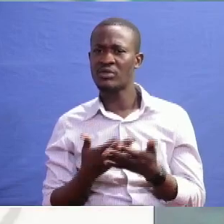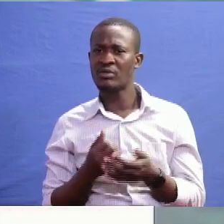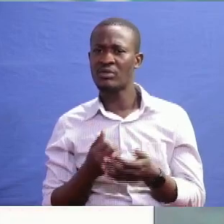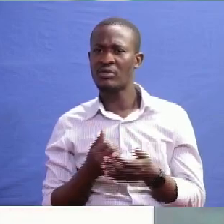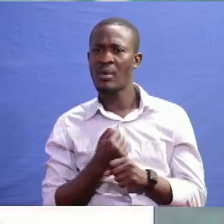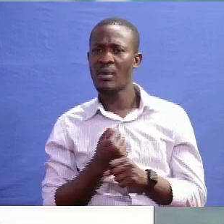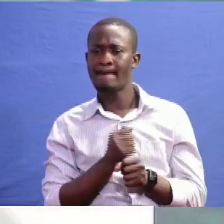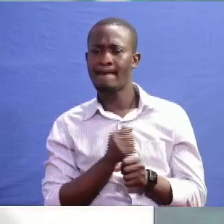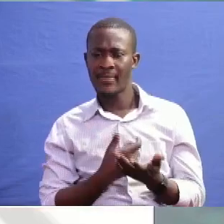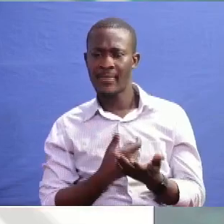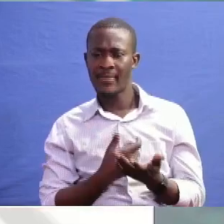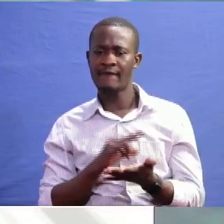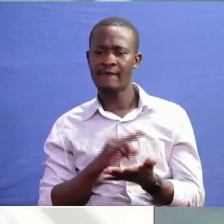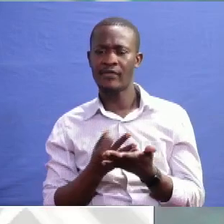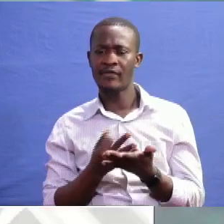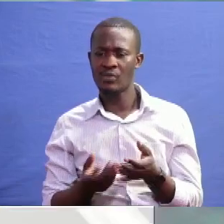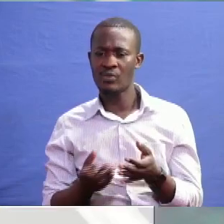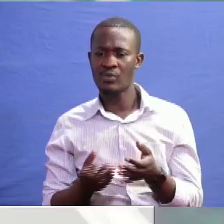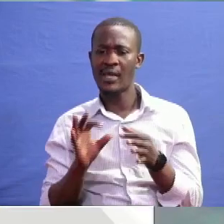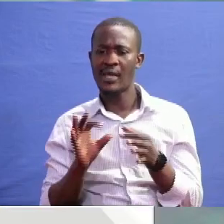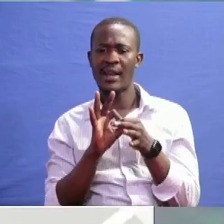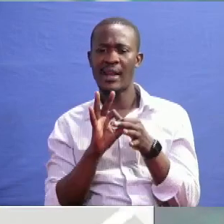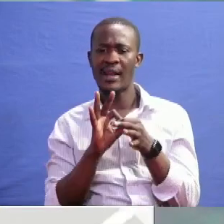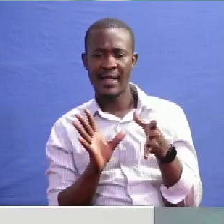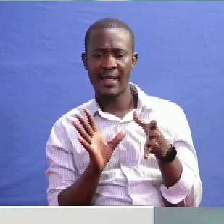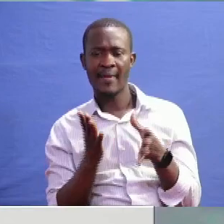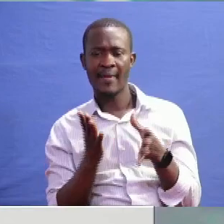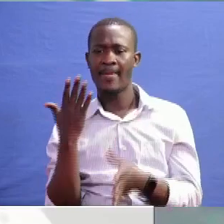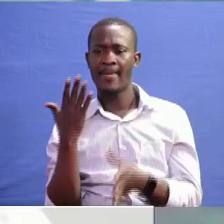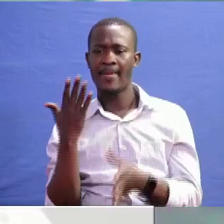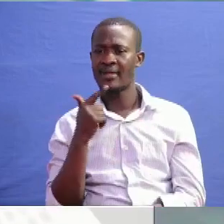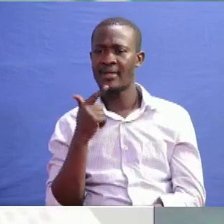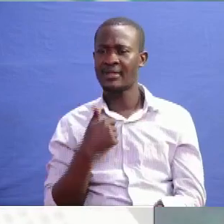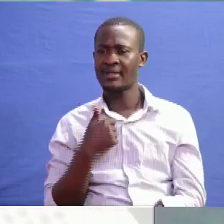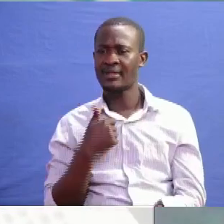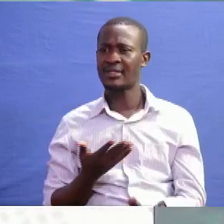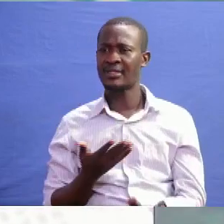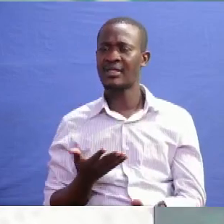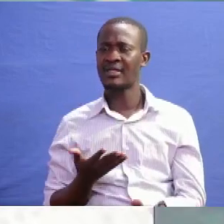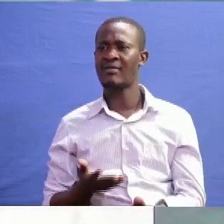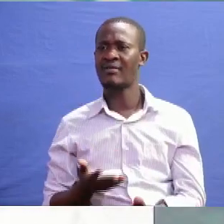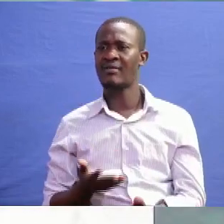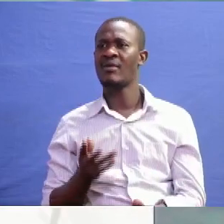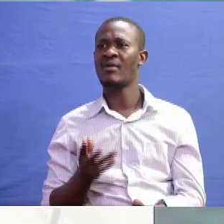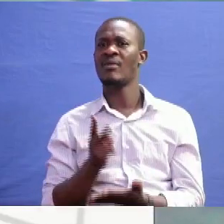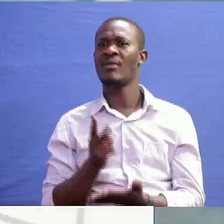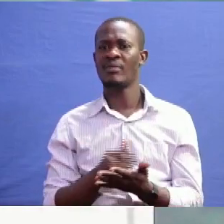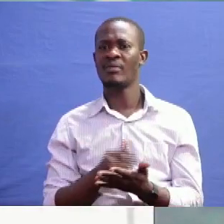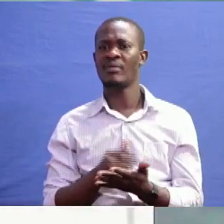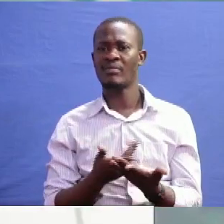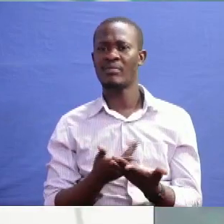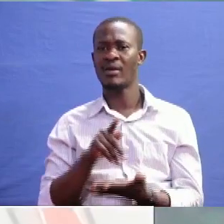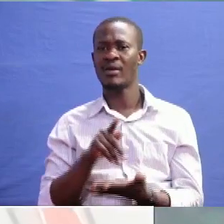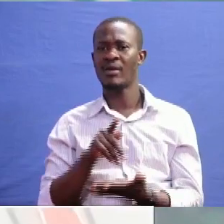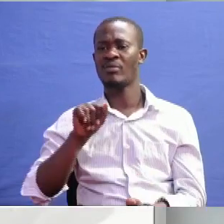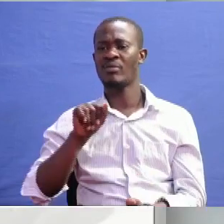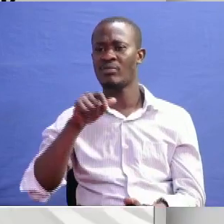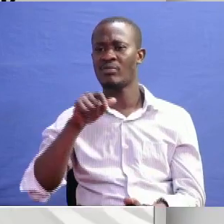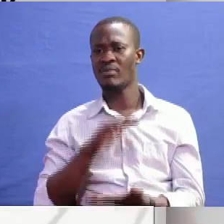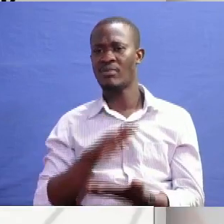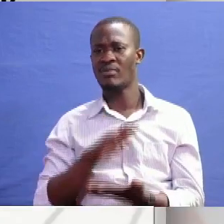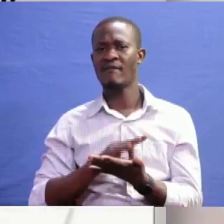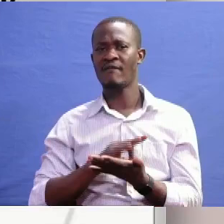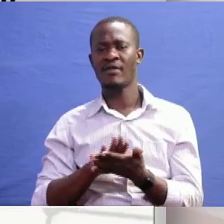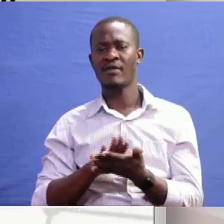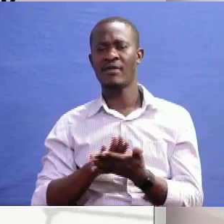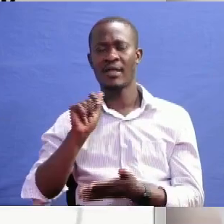And then we delink the former, where we used to say that if you are placed by COOPs, you must be funded by government. And he said, we shall